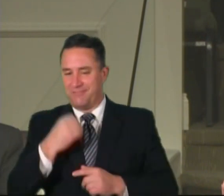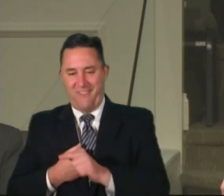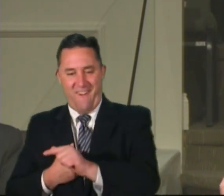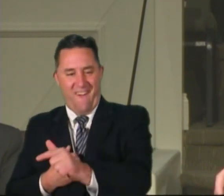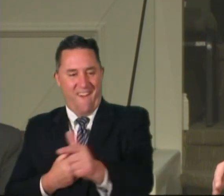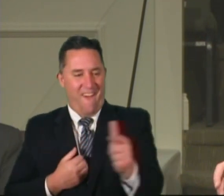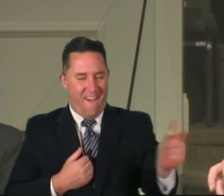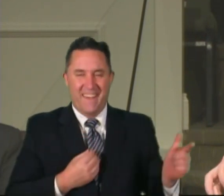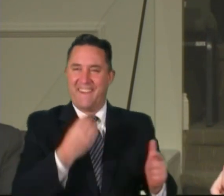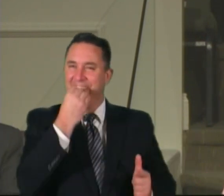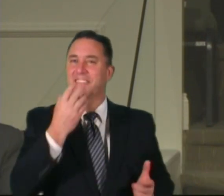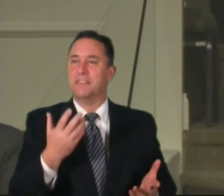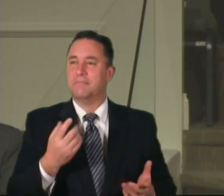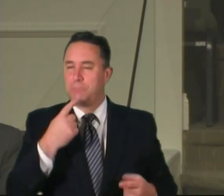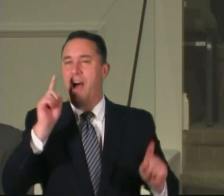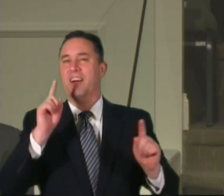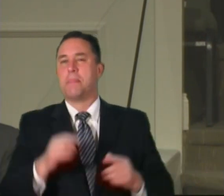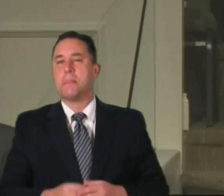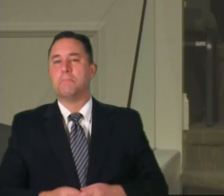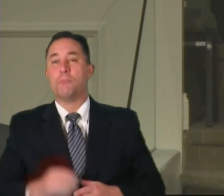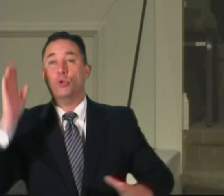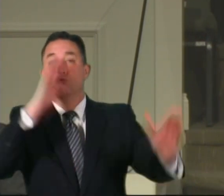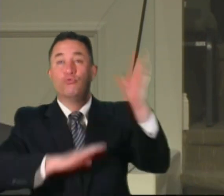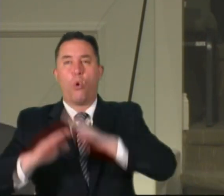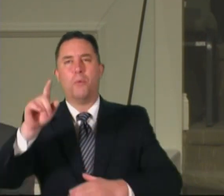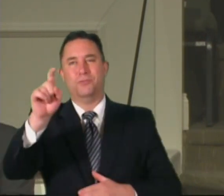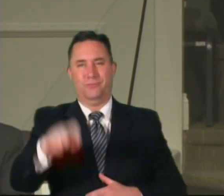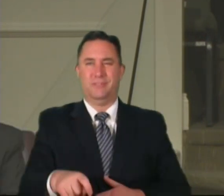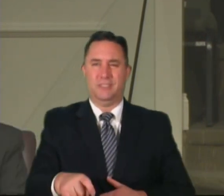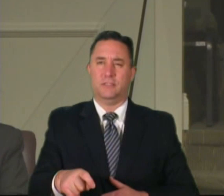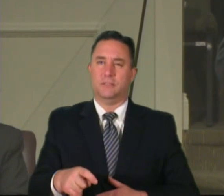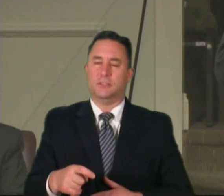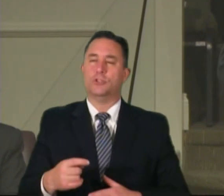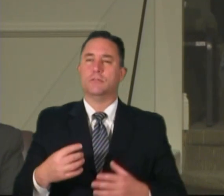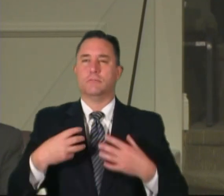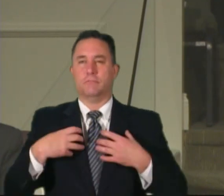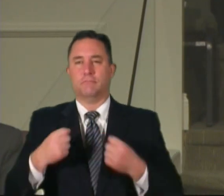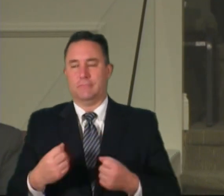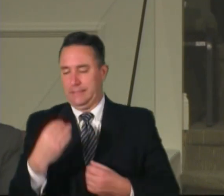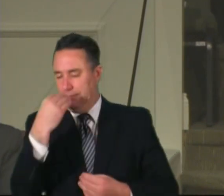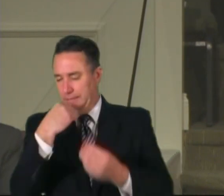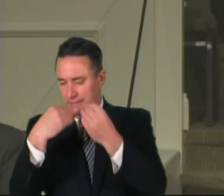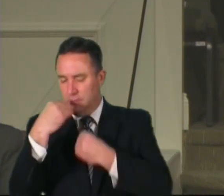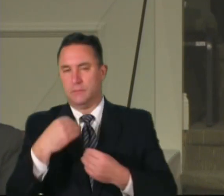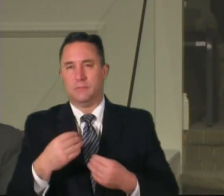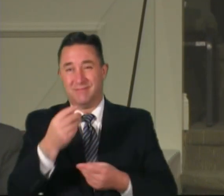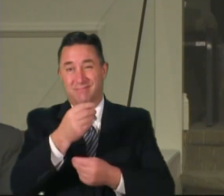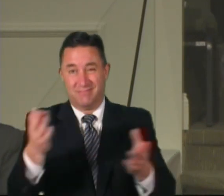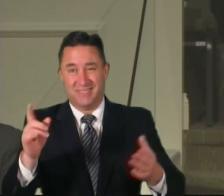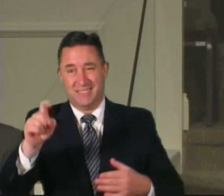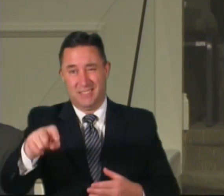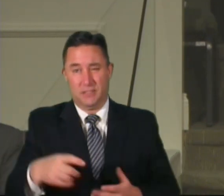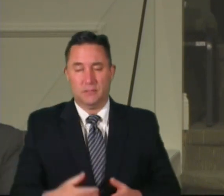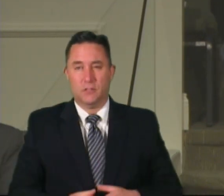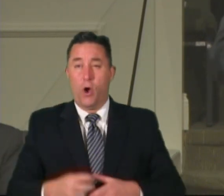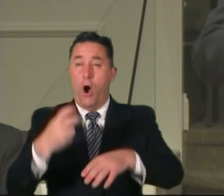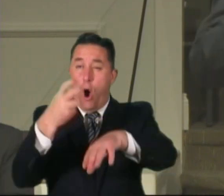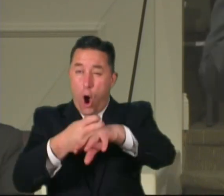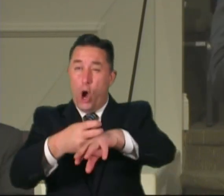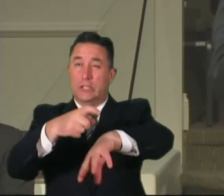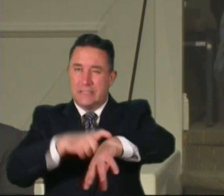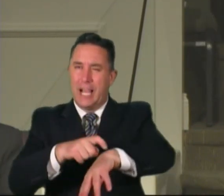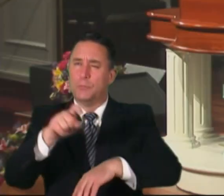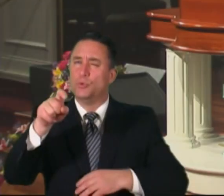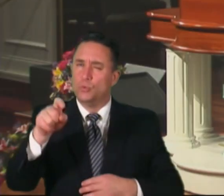want you to notice here, in a storm, you need to take in nourishment. That's what I want to tell you. In a difficult time,